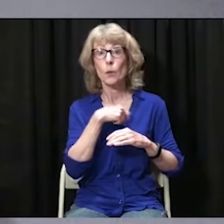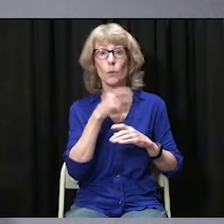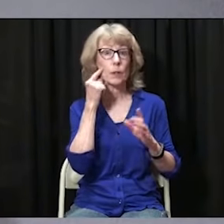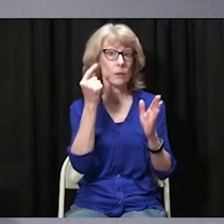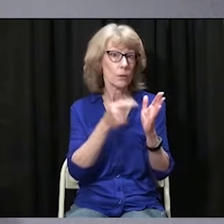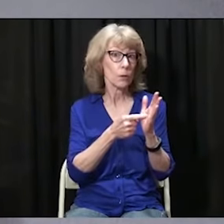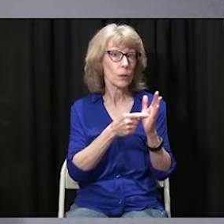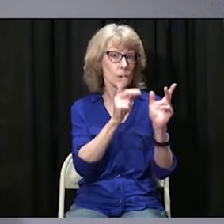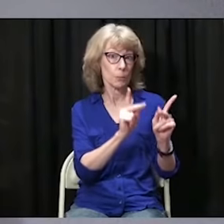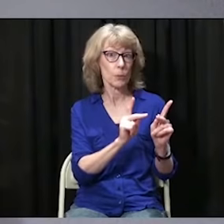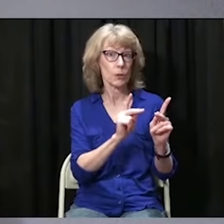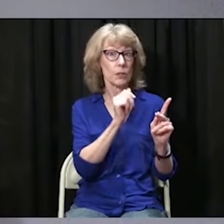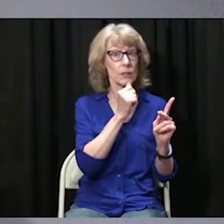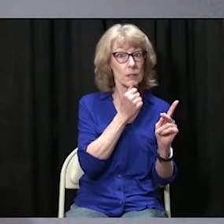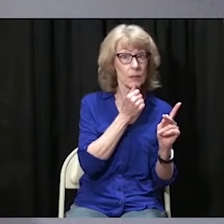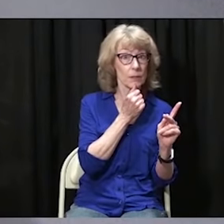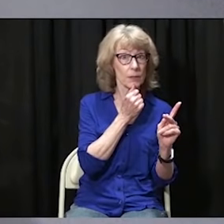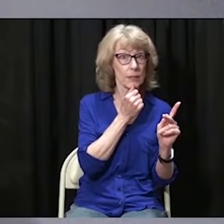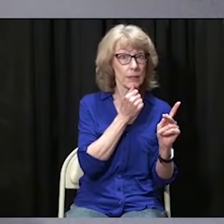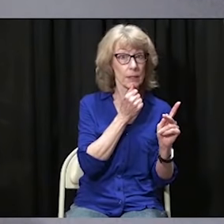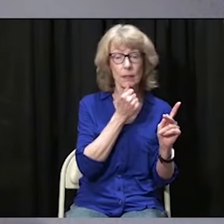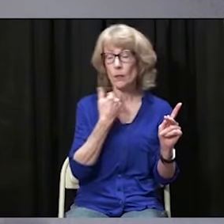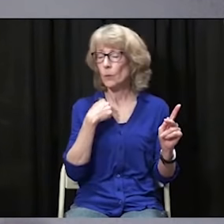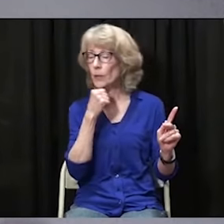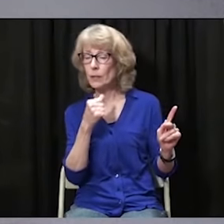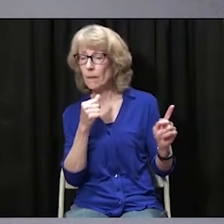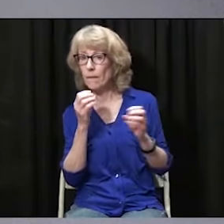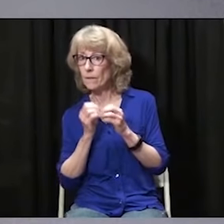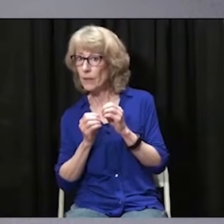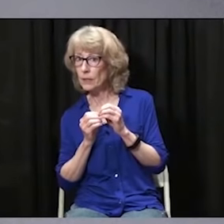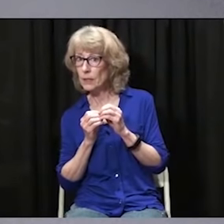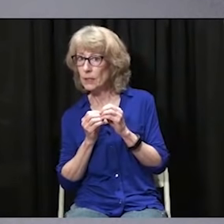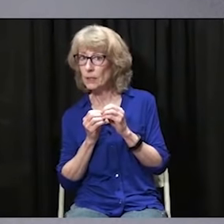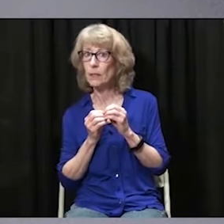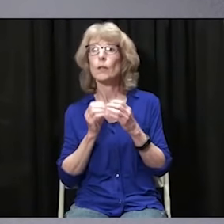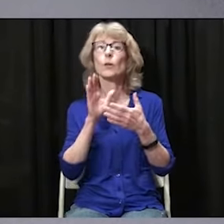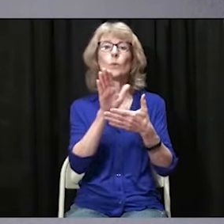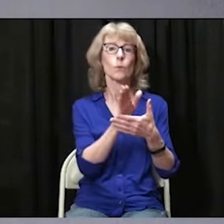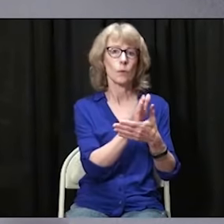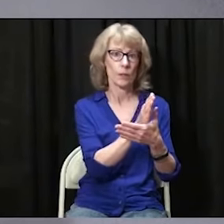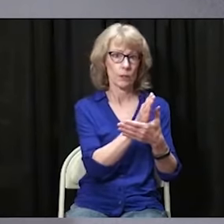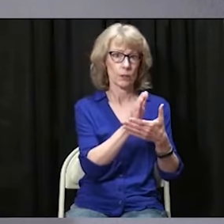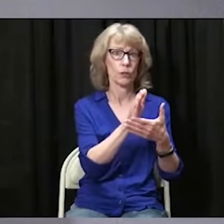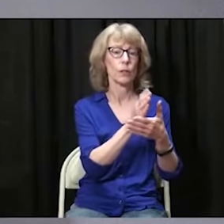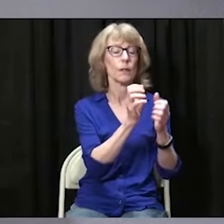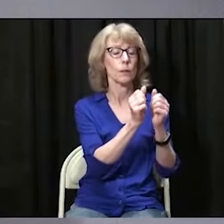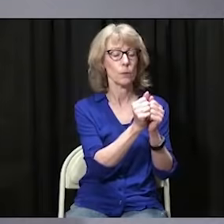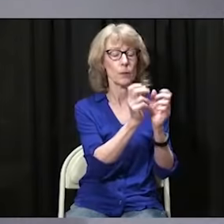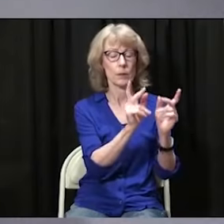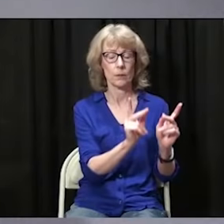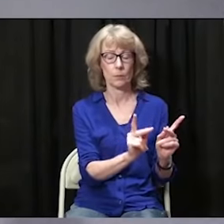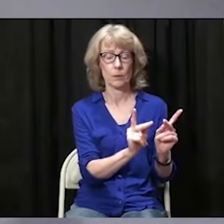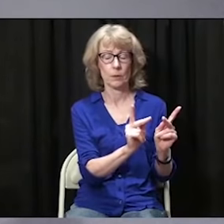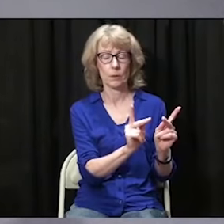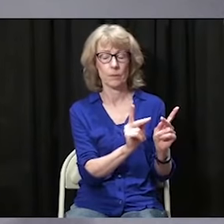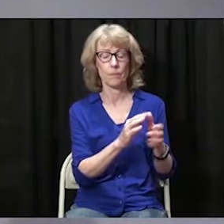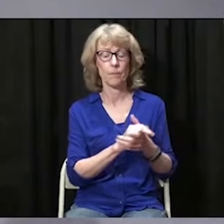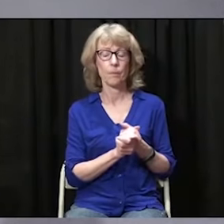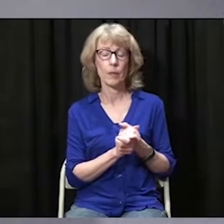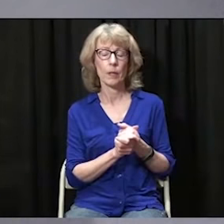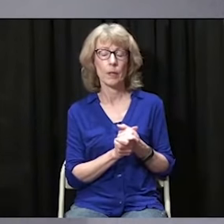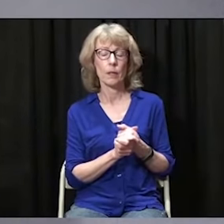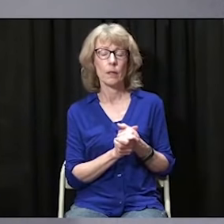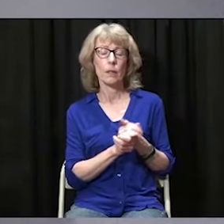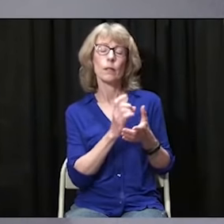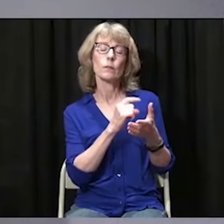He says when somebody suffers, what they really need is they need you to share it. And so I think that this gives us permission to enter